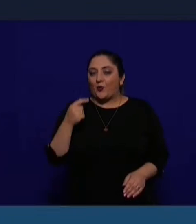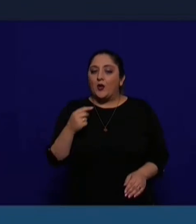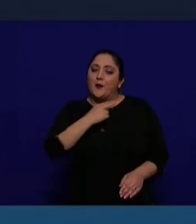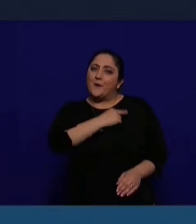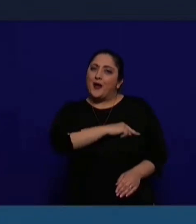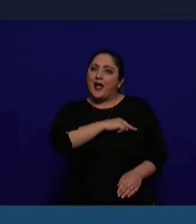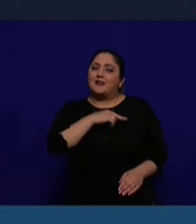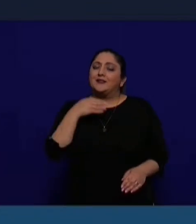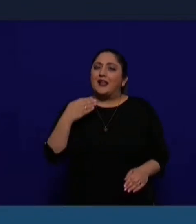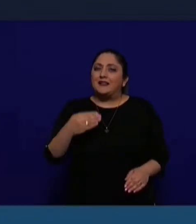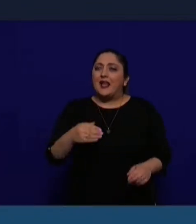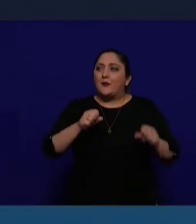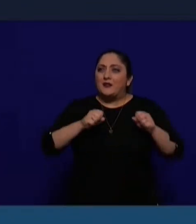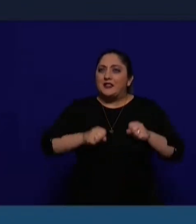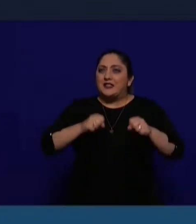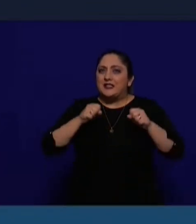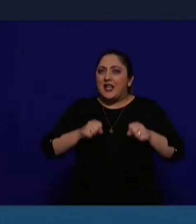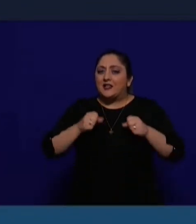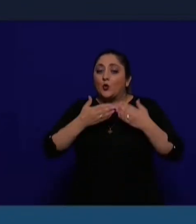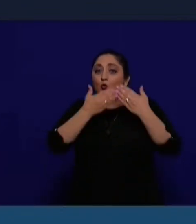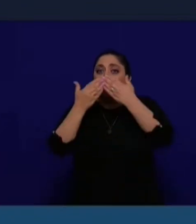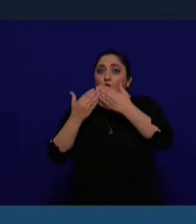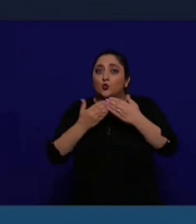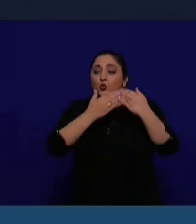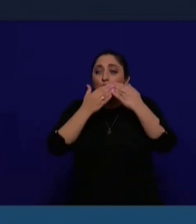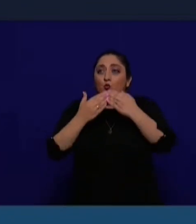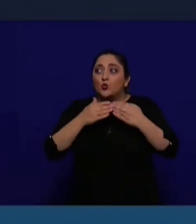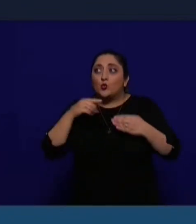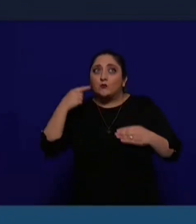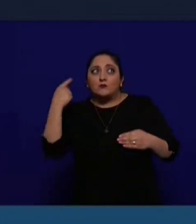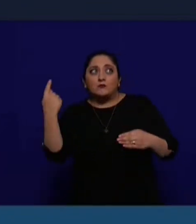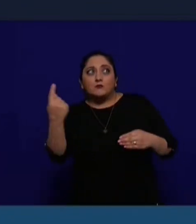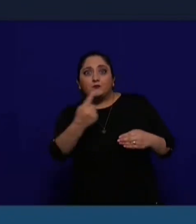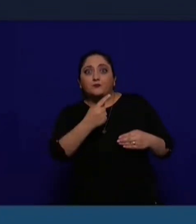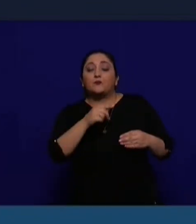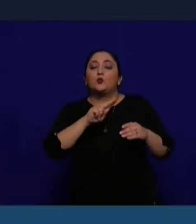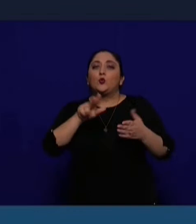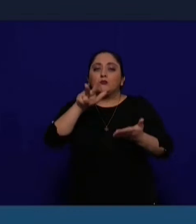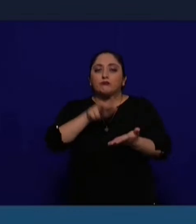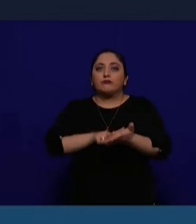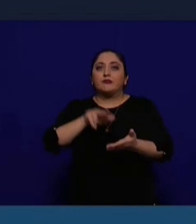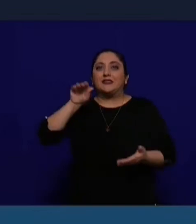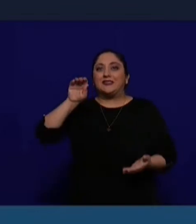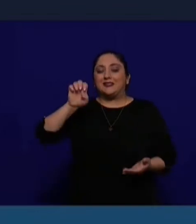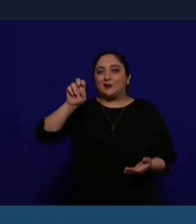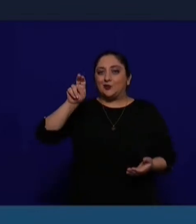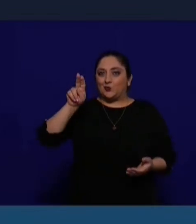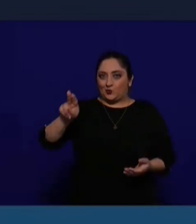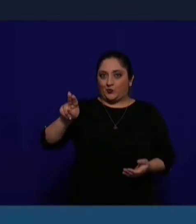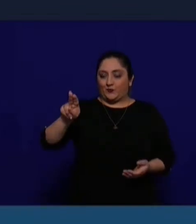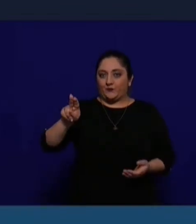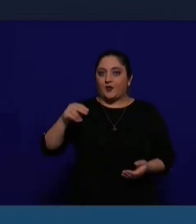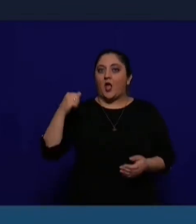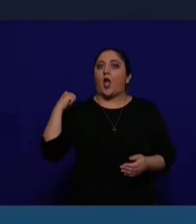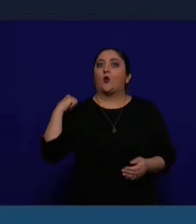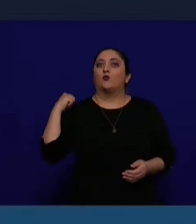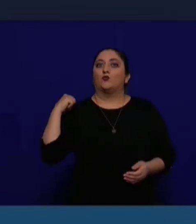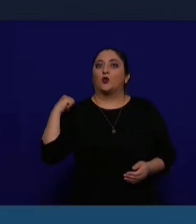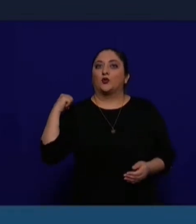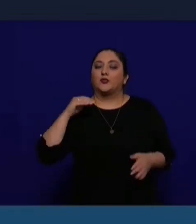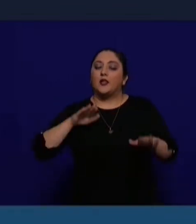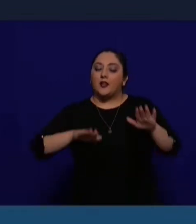Malta dejjem insegwu dak li l-authorization li joħorġu mill-European Medicines Authority skont liema